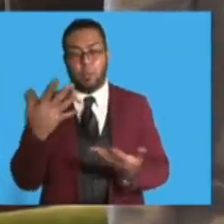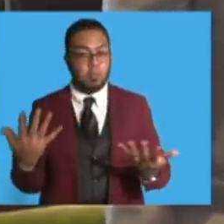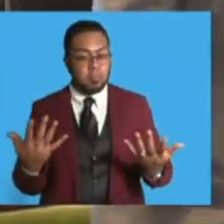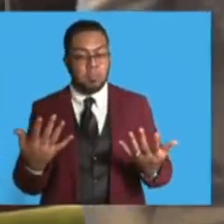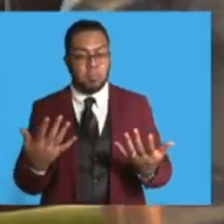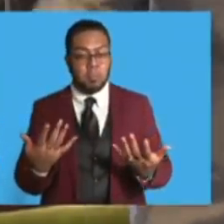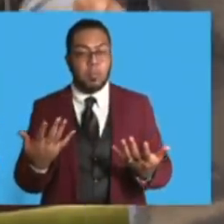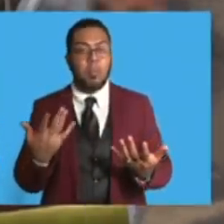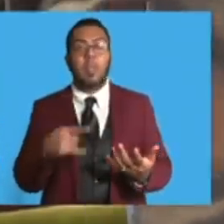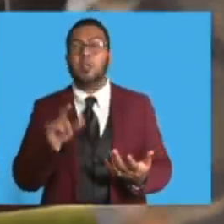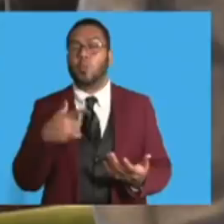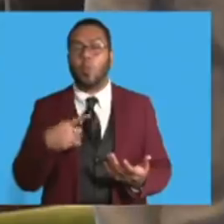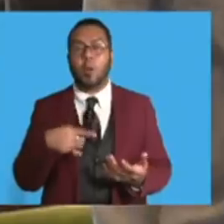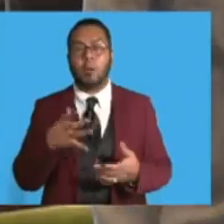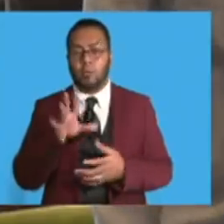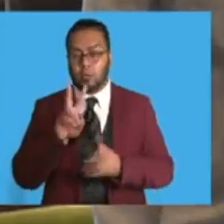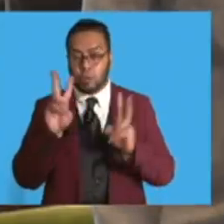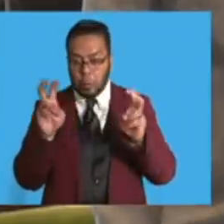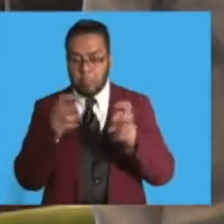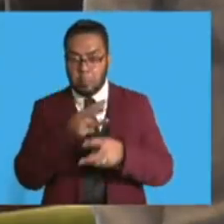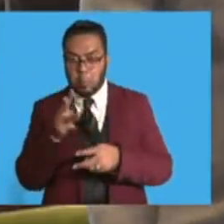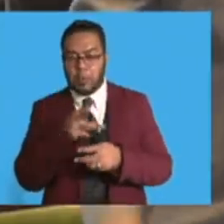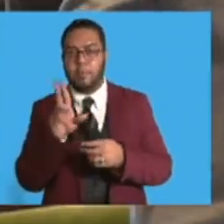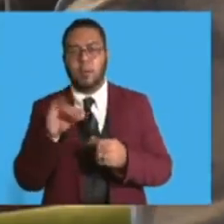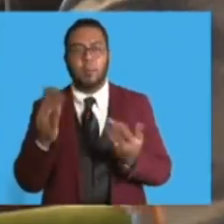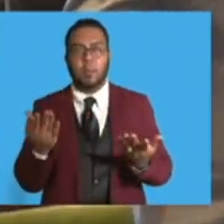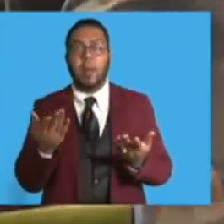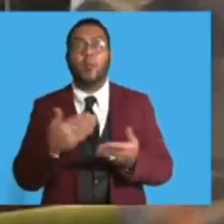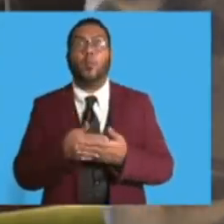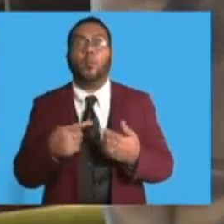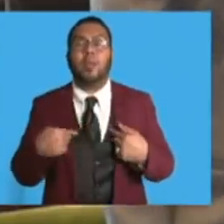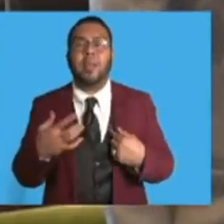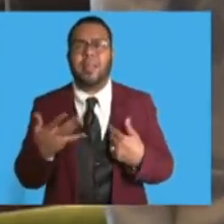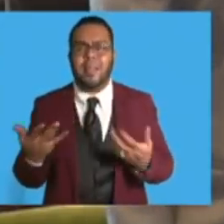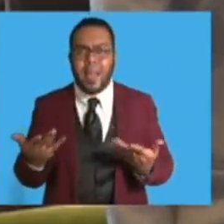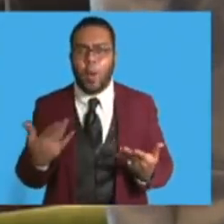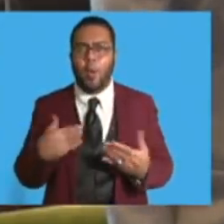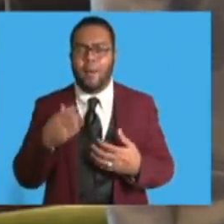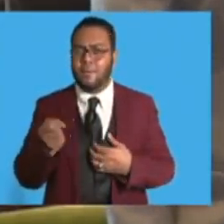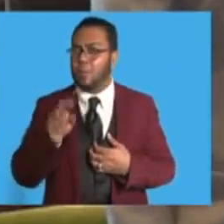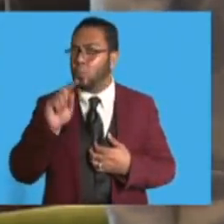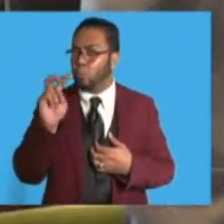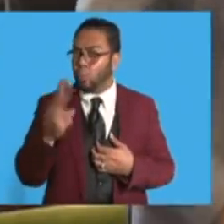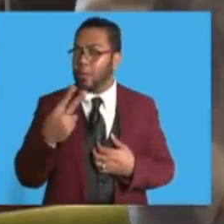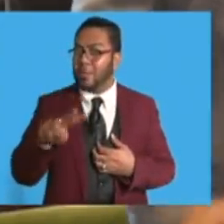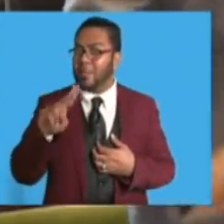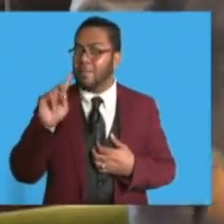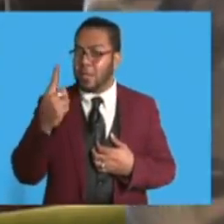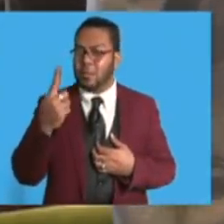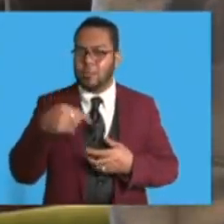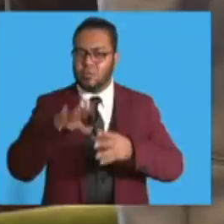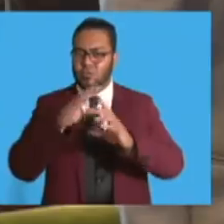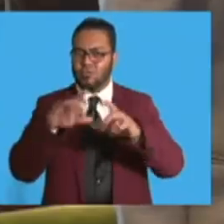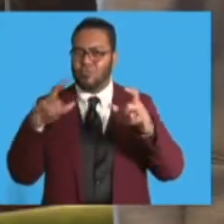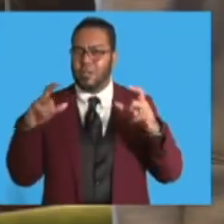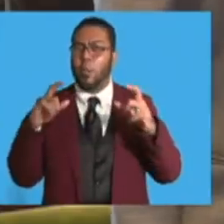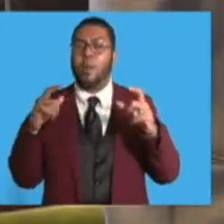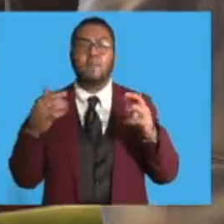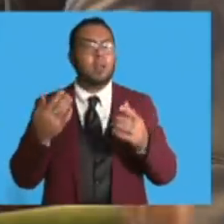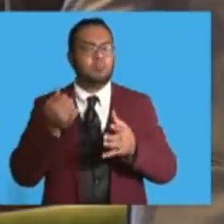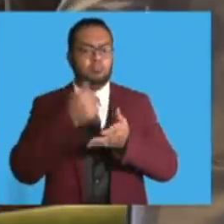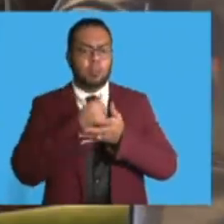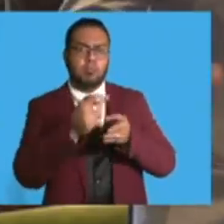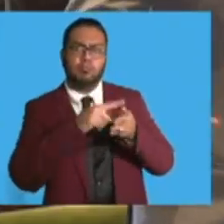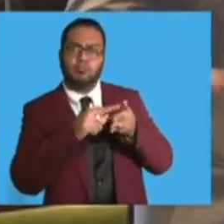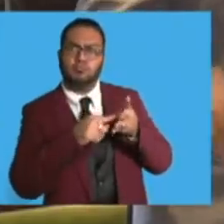against the elite establishment. That's where the term came from, Madam Speaker. We now have in the 21st century, Madam Speaker, numerous independent institutions